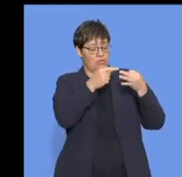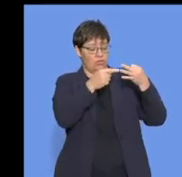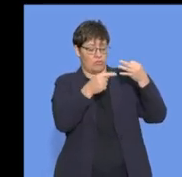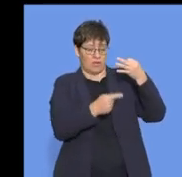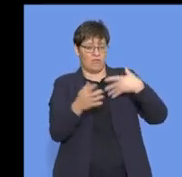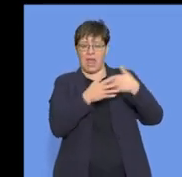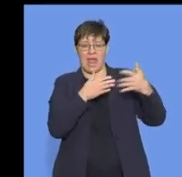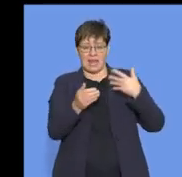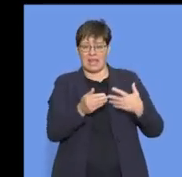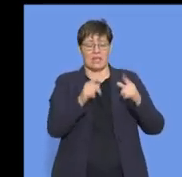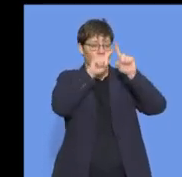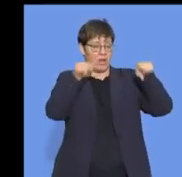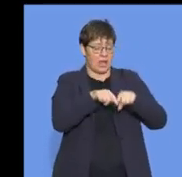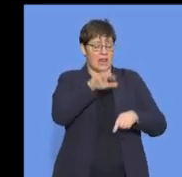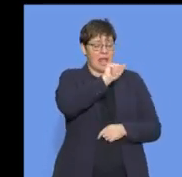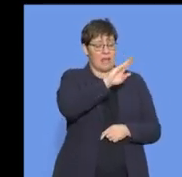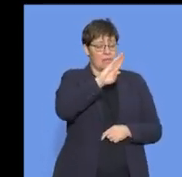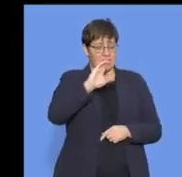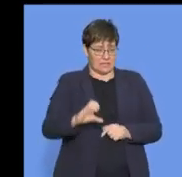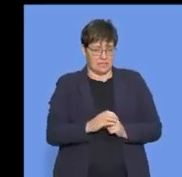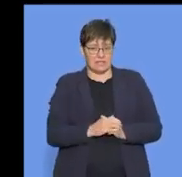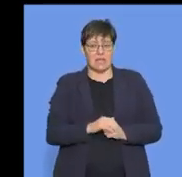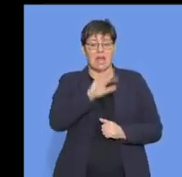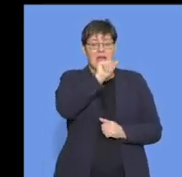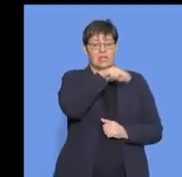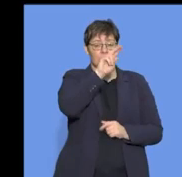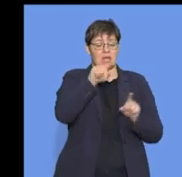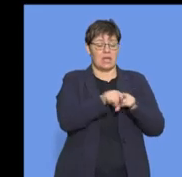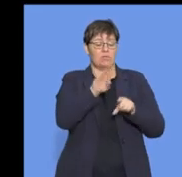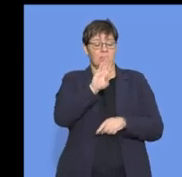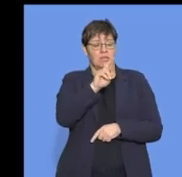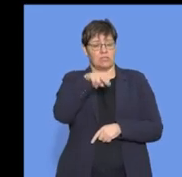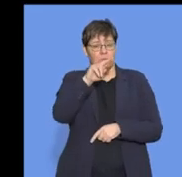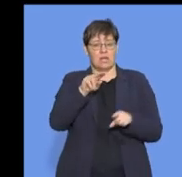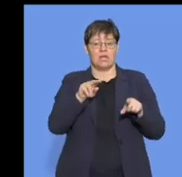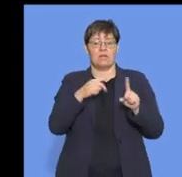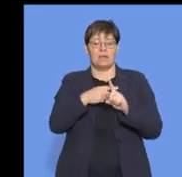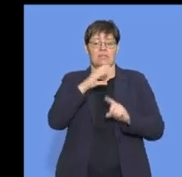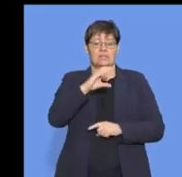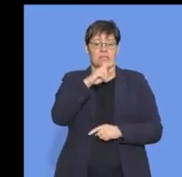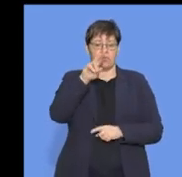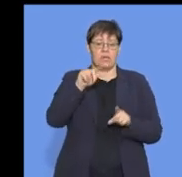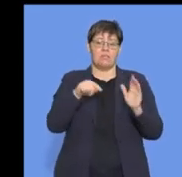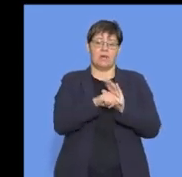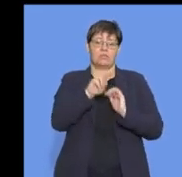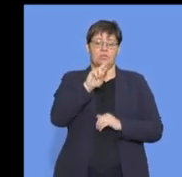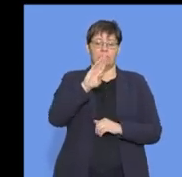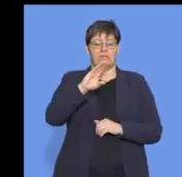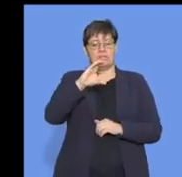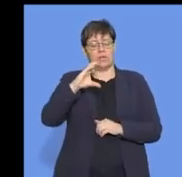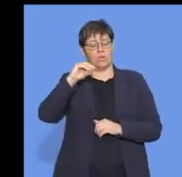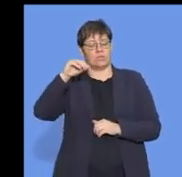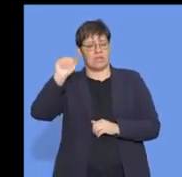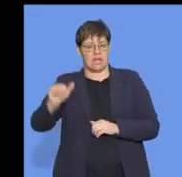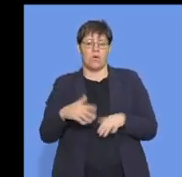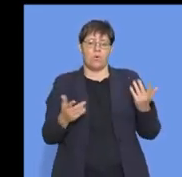rule? The cosine rule has three versions for any triangle ABC. A squared is equal to B squared plus C squared minus